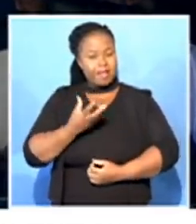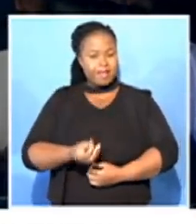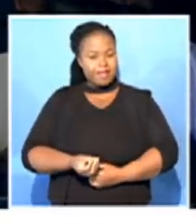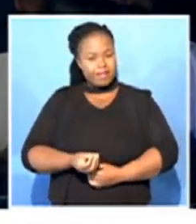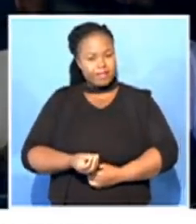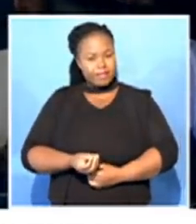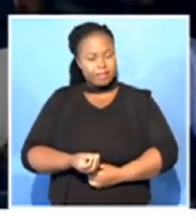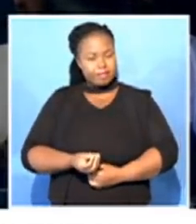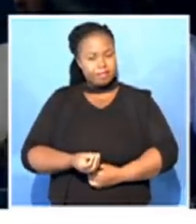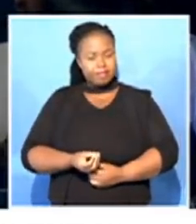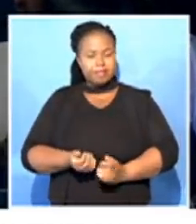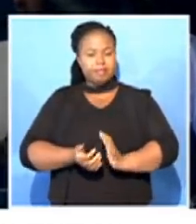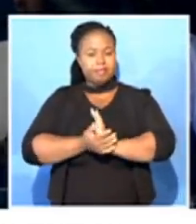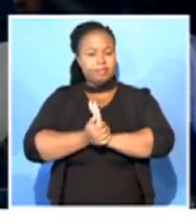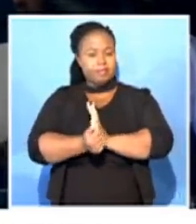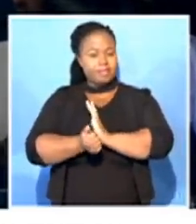With all my strength.